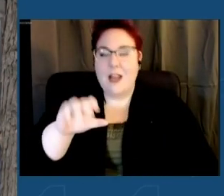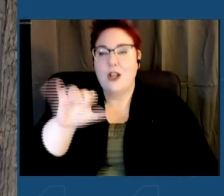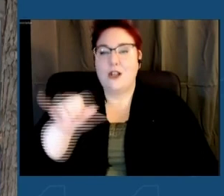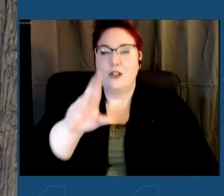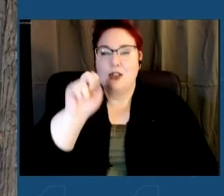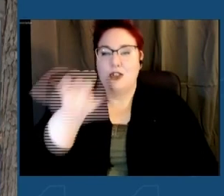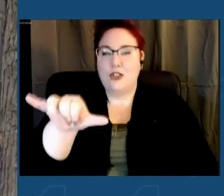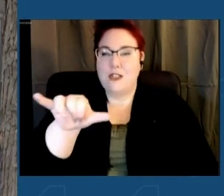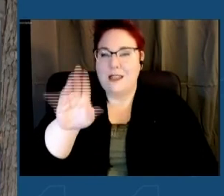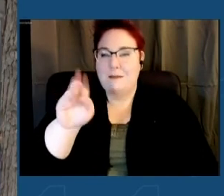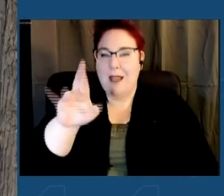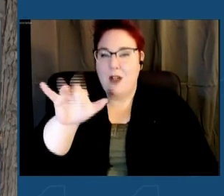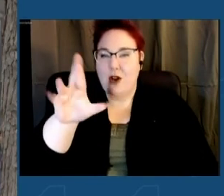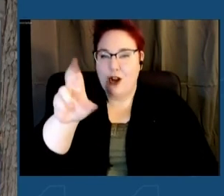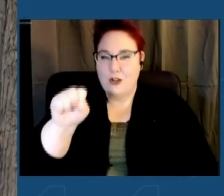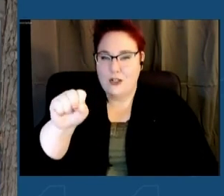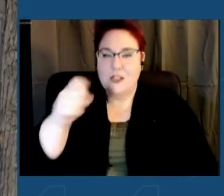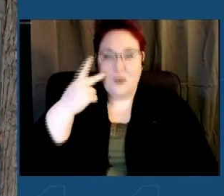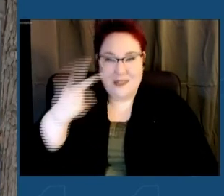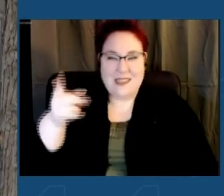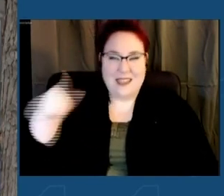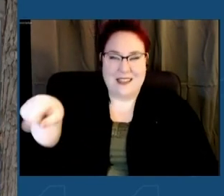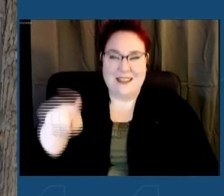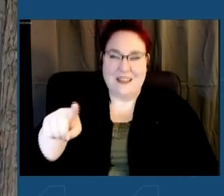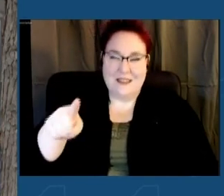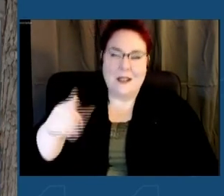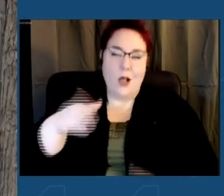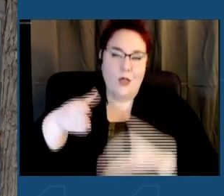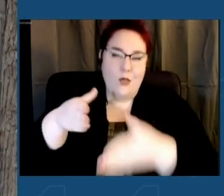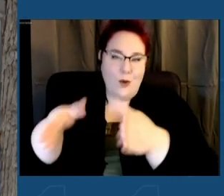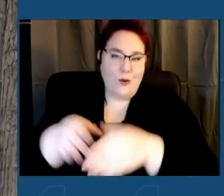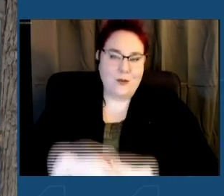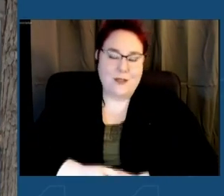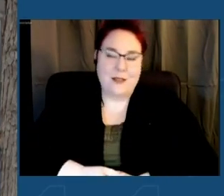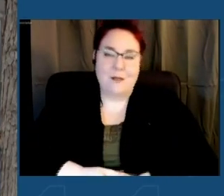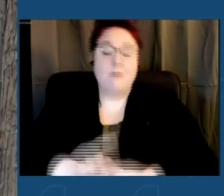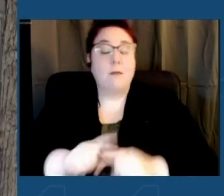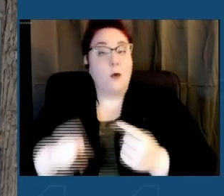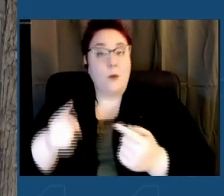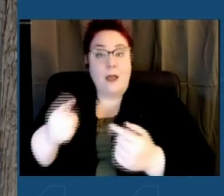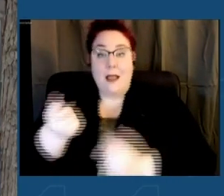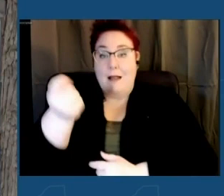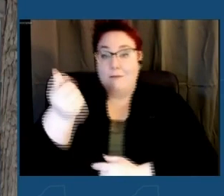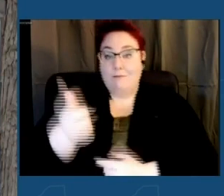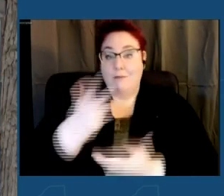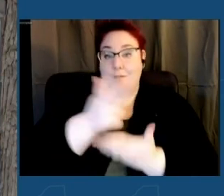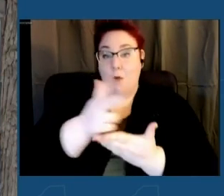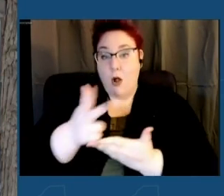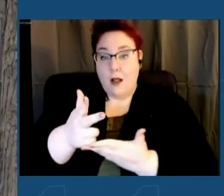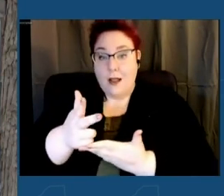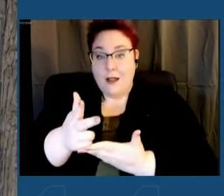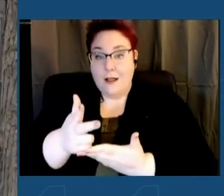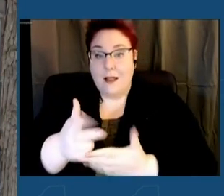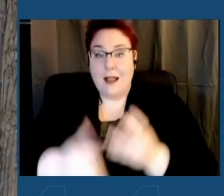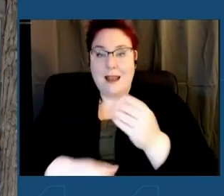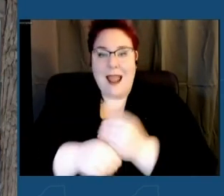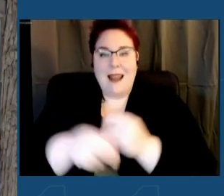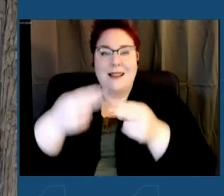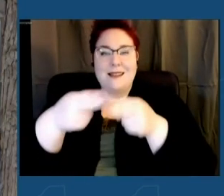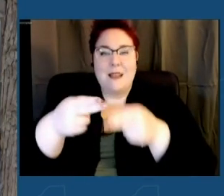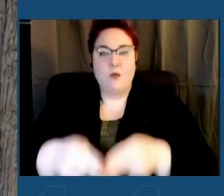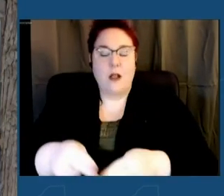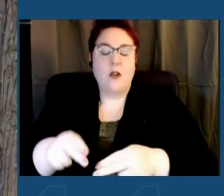them on the roadways. We eliminated and restricted parking and put in some new temporary security